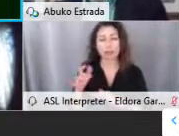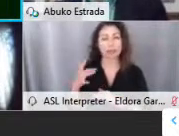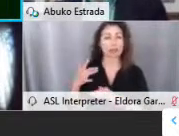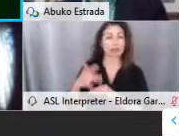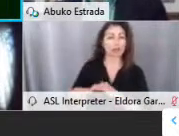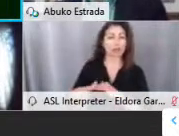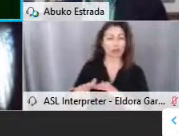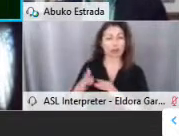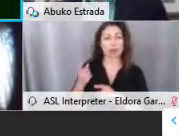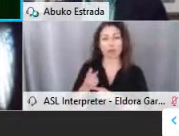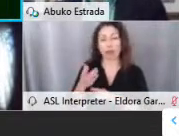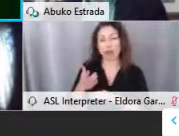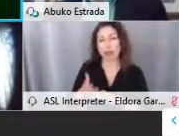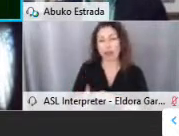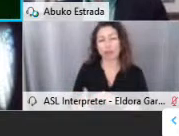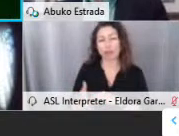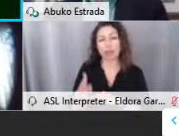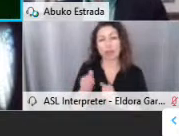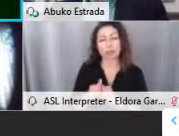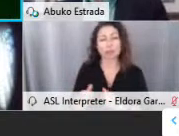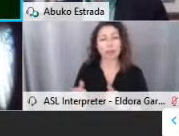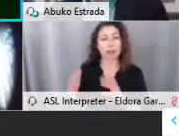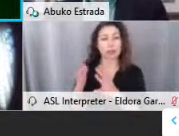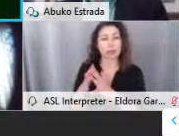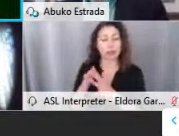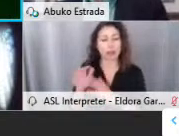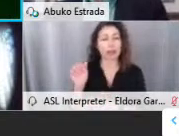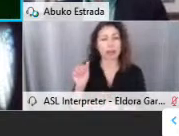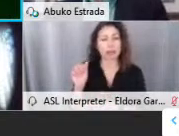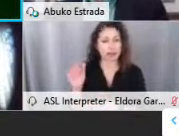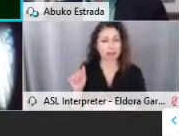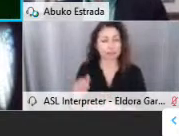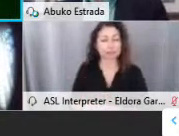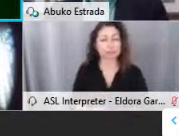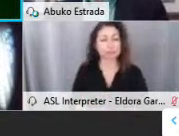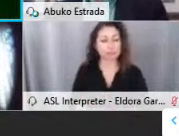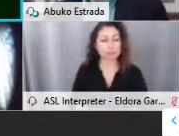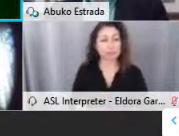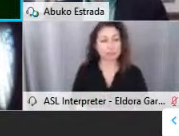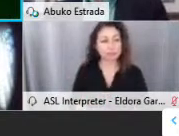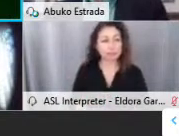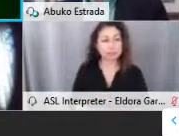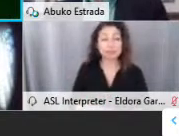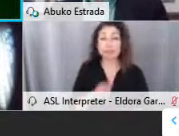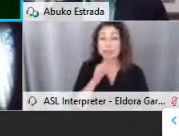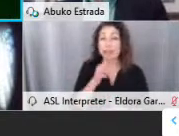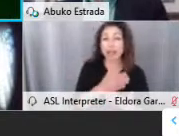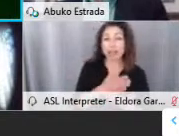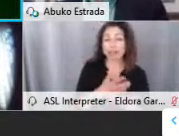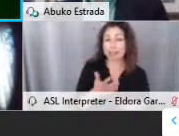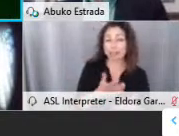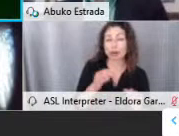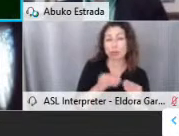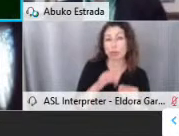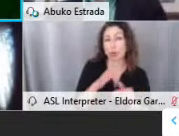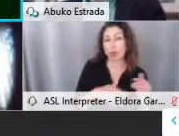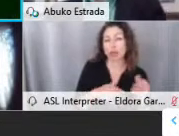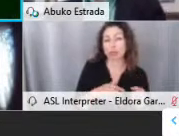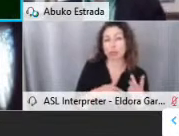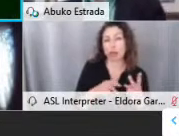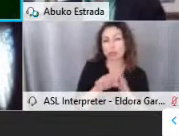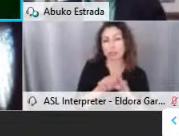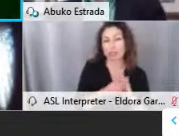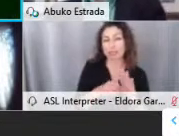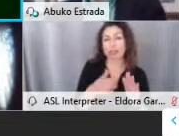early after the implementation of the ACA. Not listed here, more than a dozen states